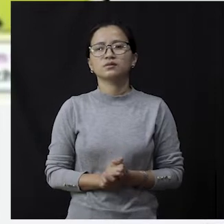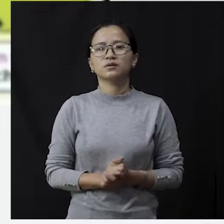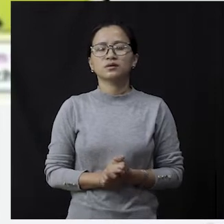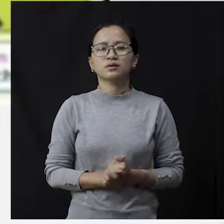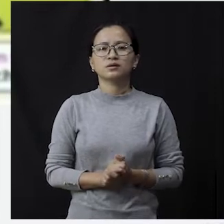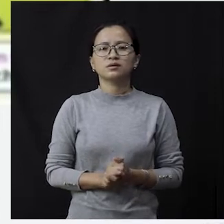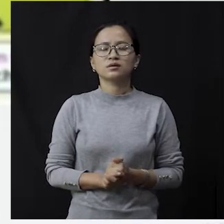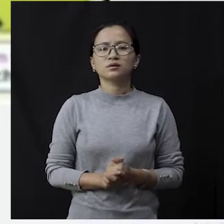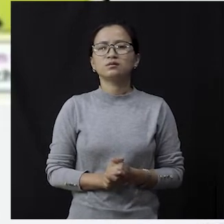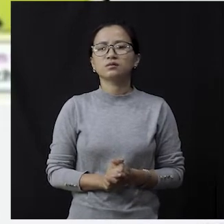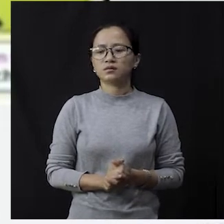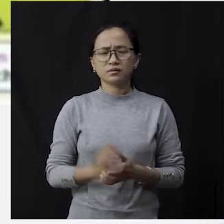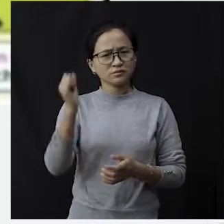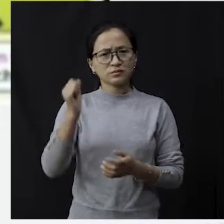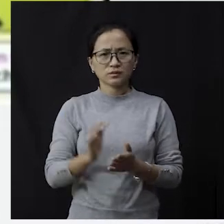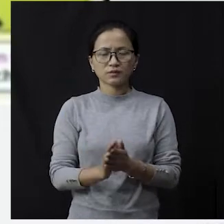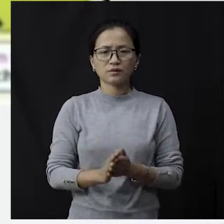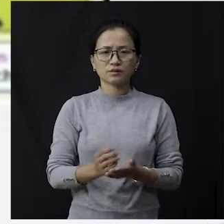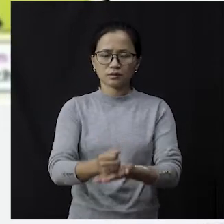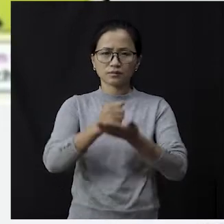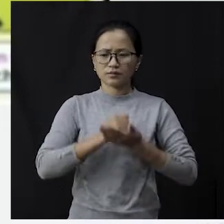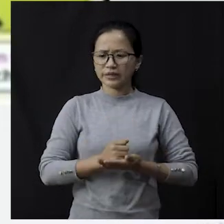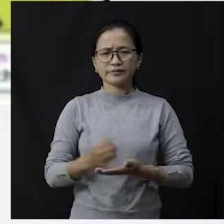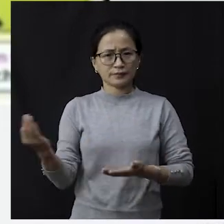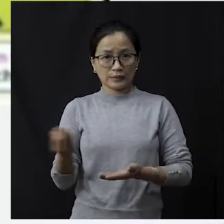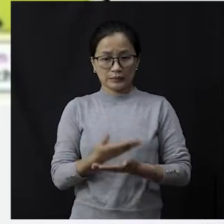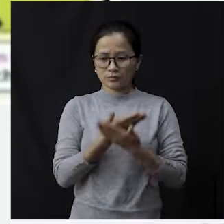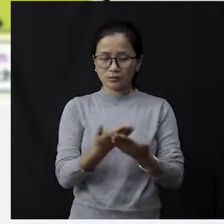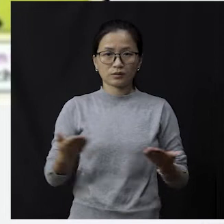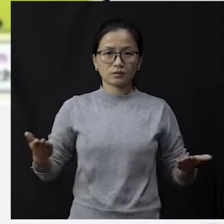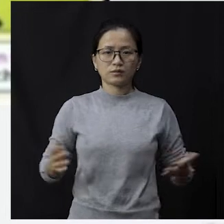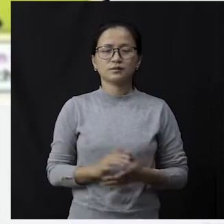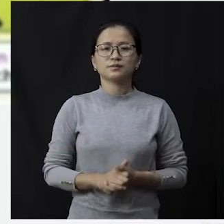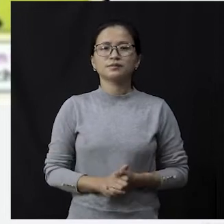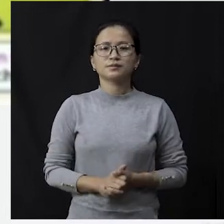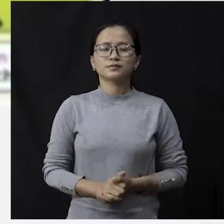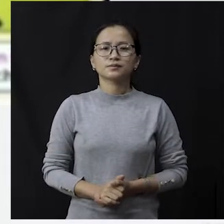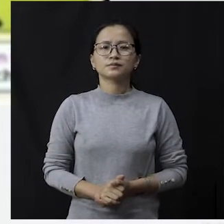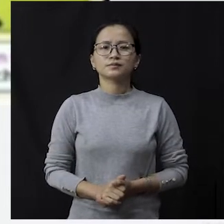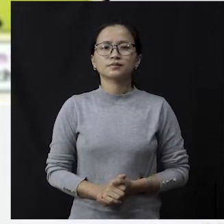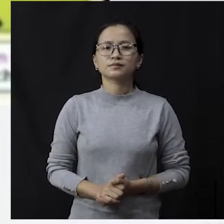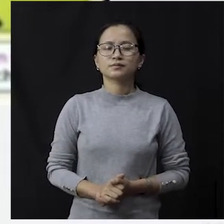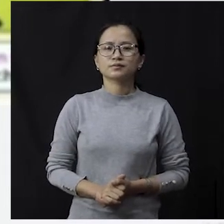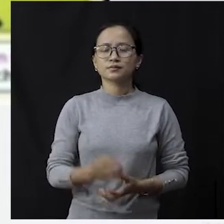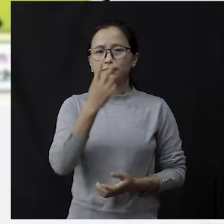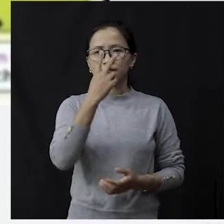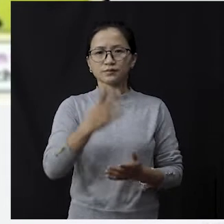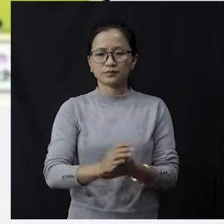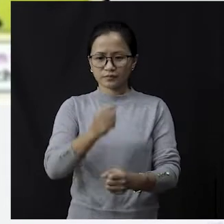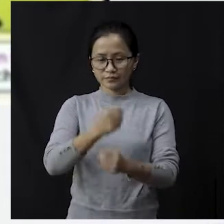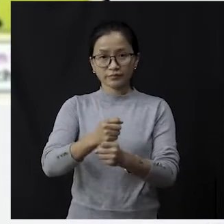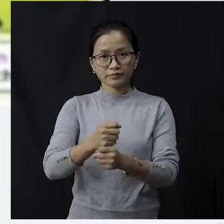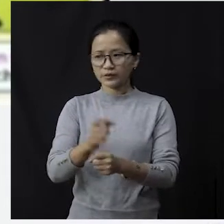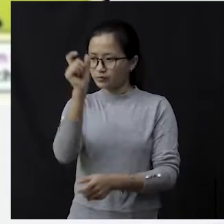and write and also helps us to learn the new things. And even you can see a